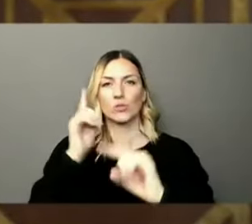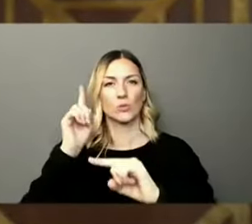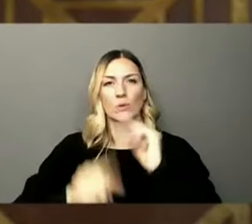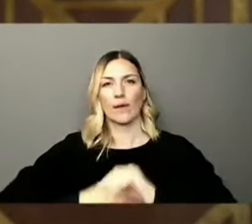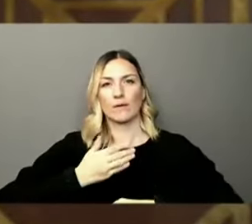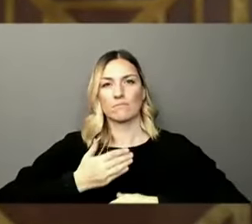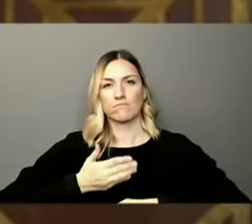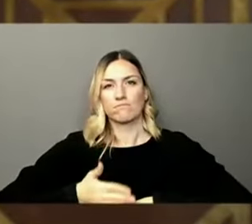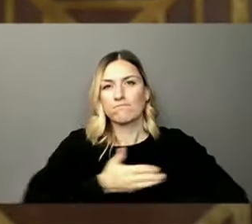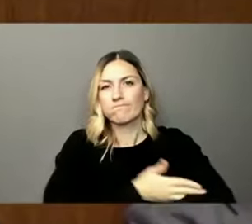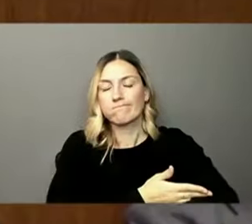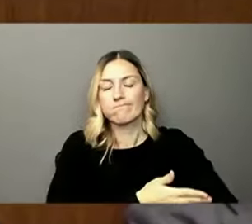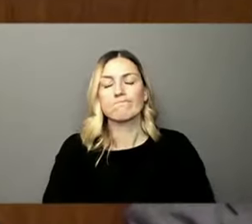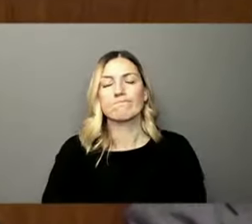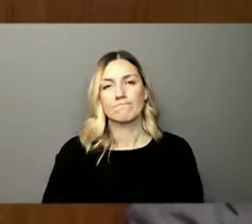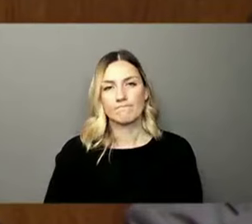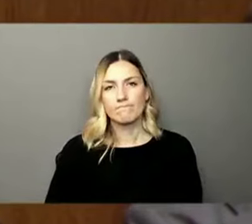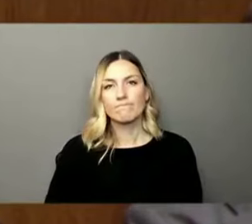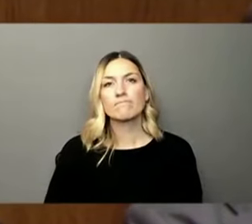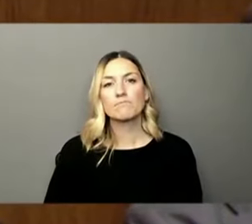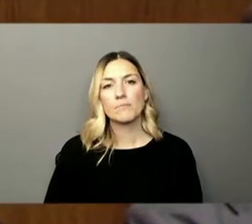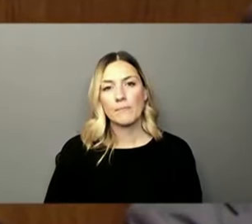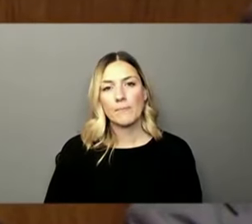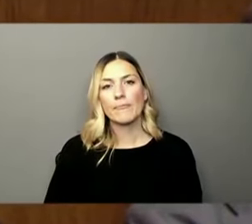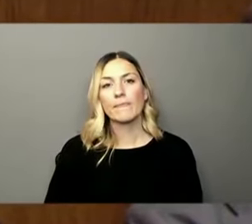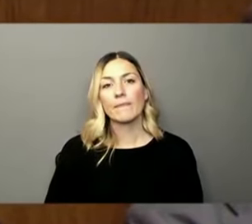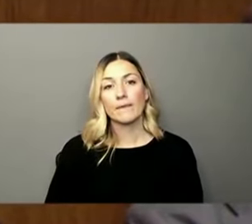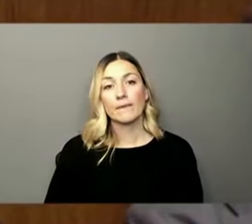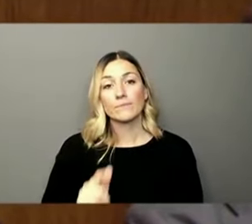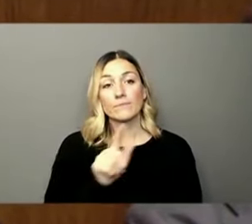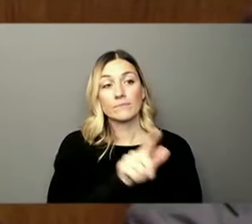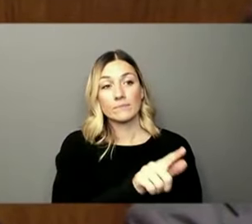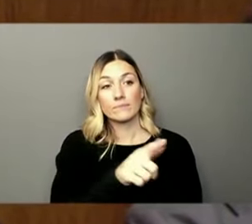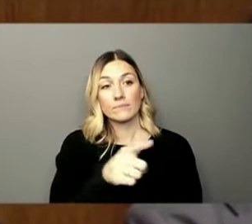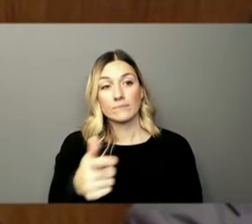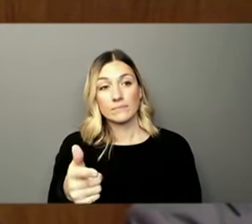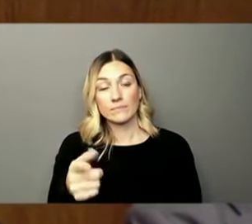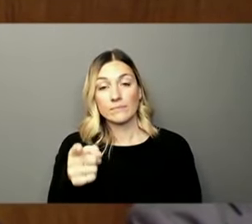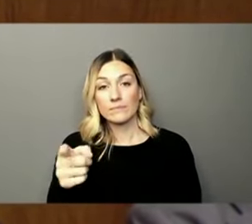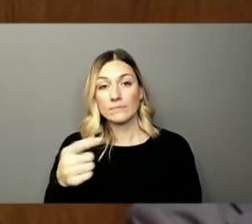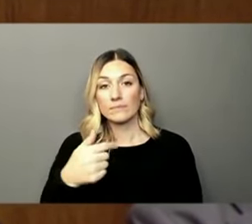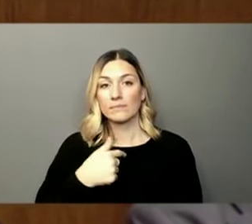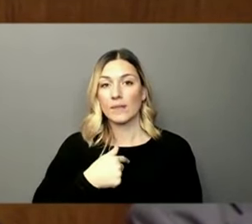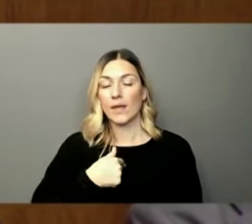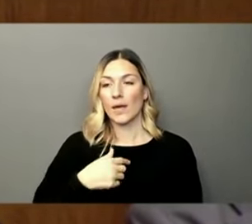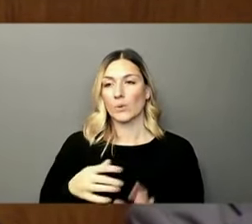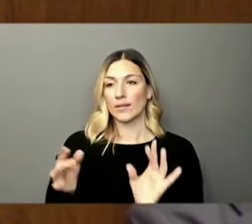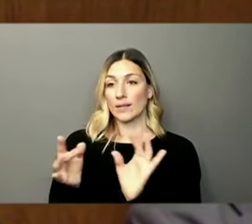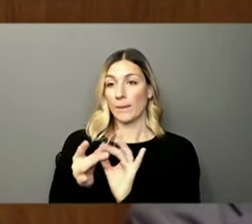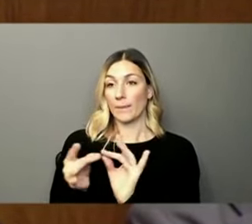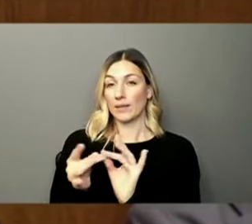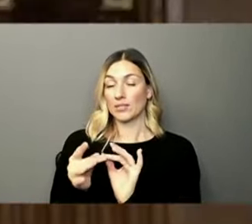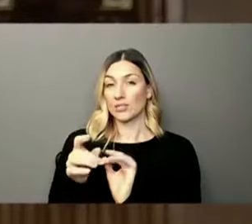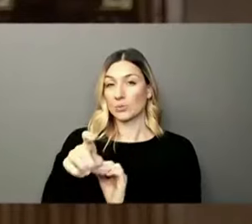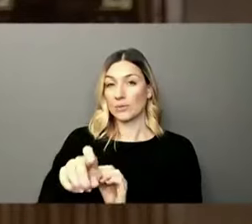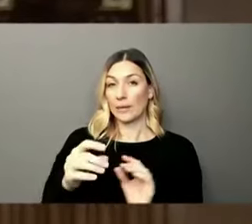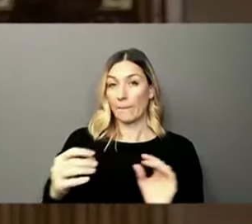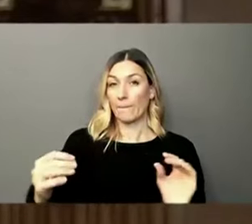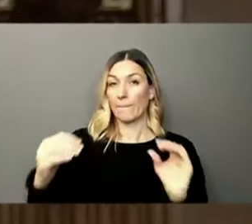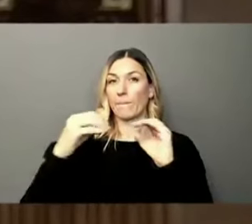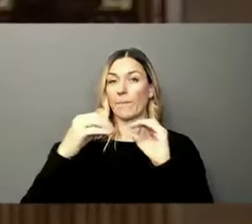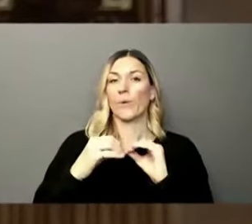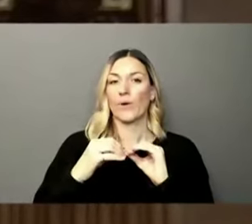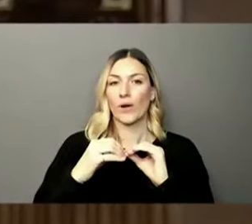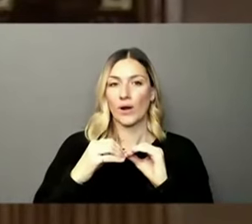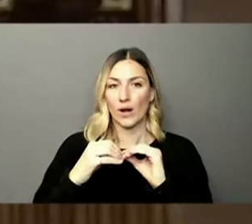forward. All right. Dr. Hargens, Dr. Maddock-Brown. I would just say that there needs to be more sort of, I